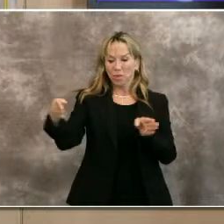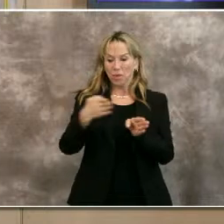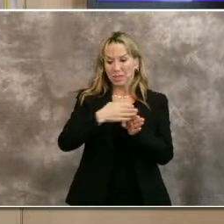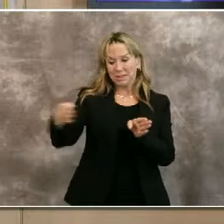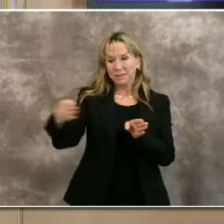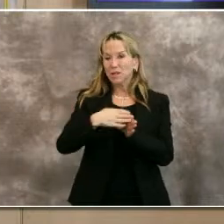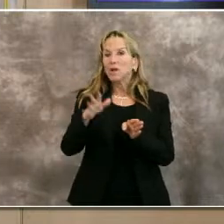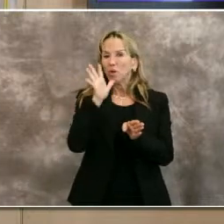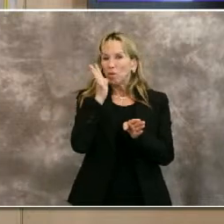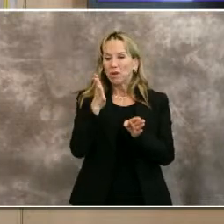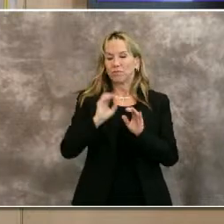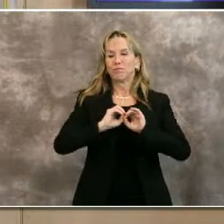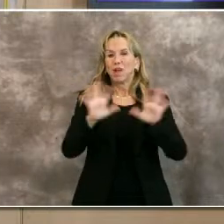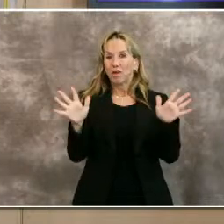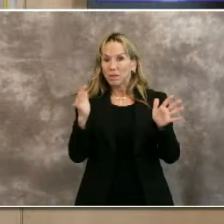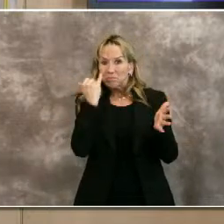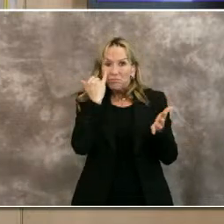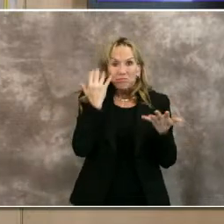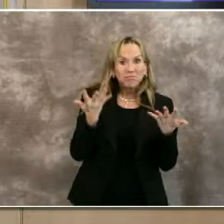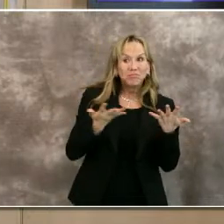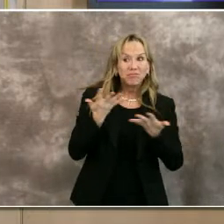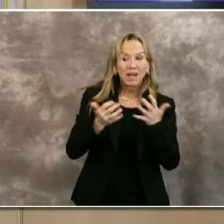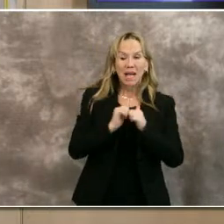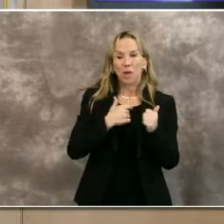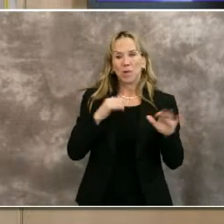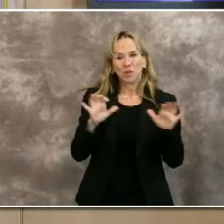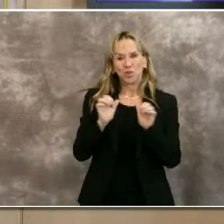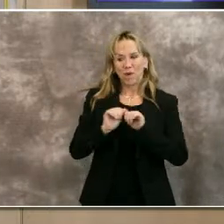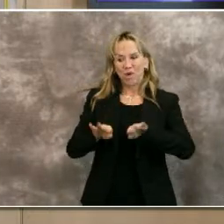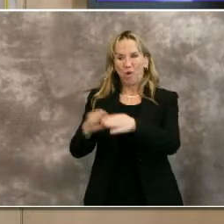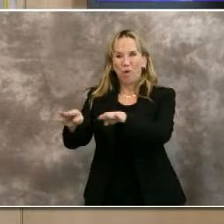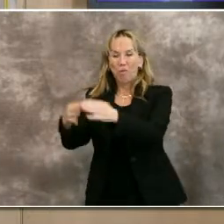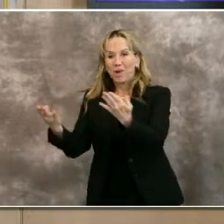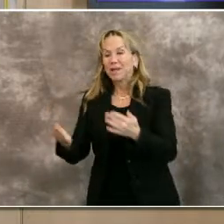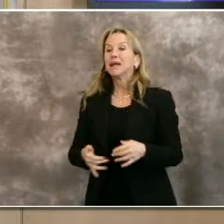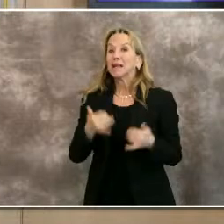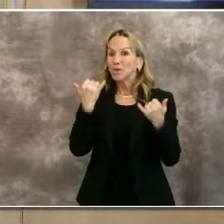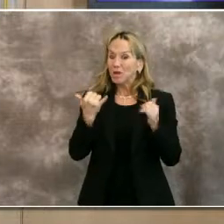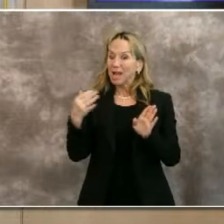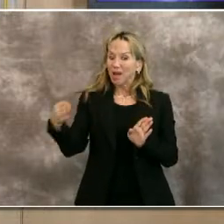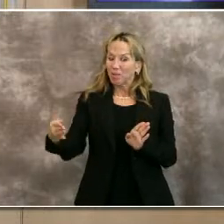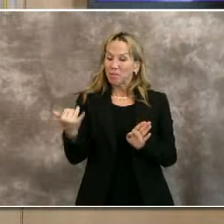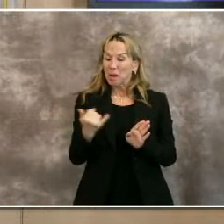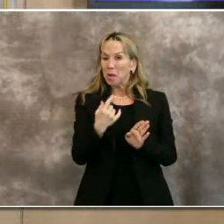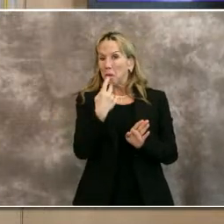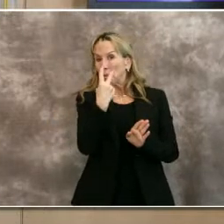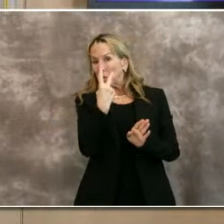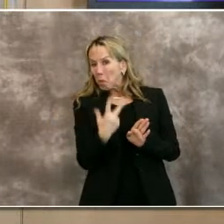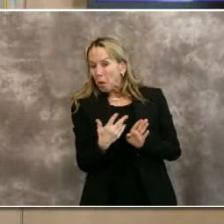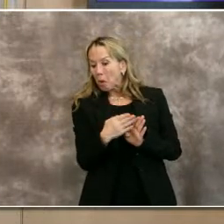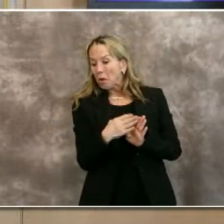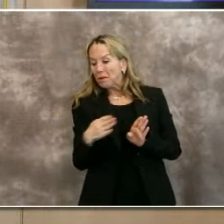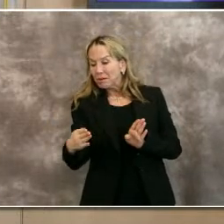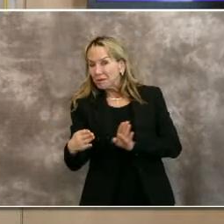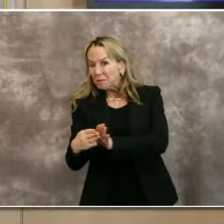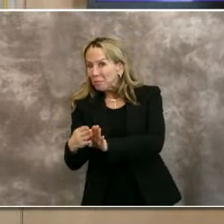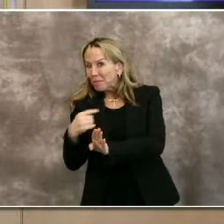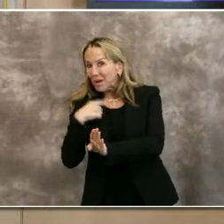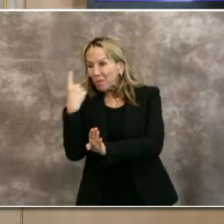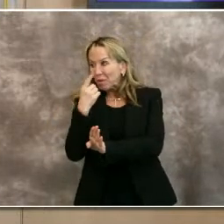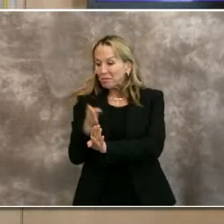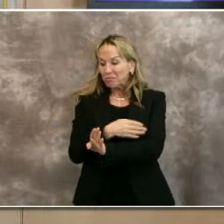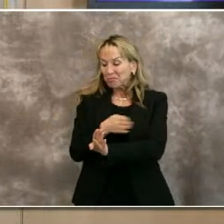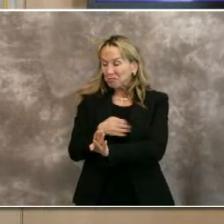our reopening is progressing and will continue to progress. Now that we're about 2/3 of the way through that period, I was wondering if anything